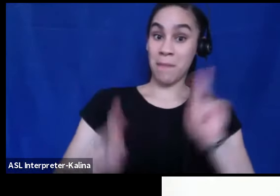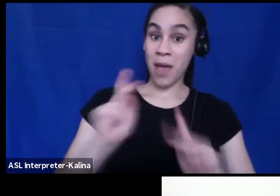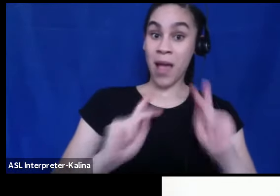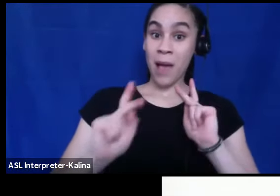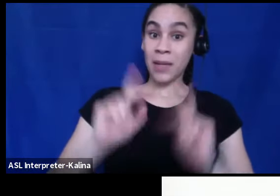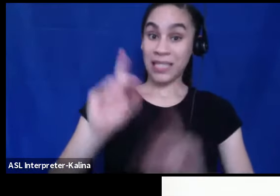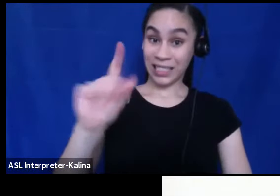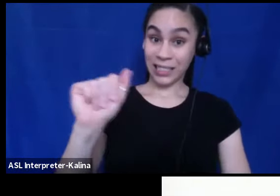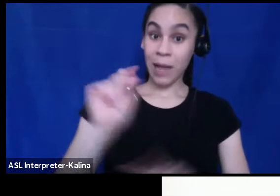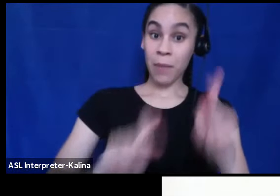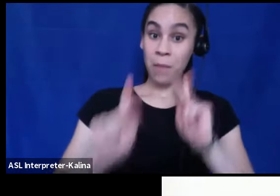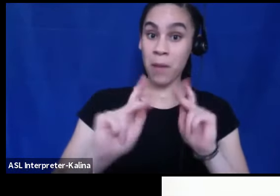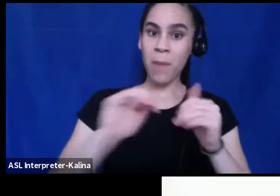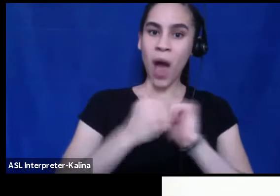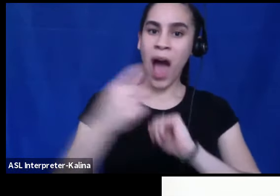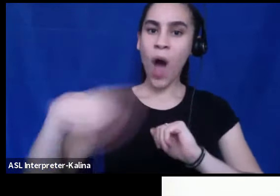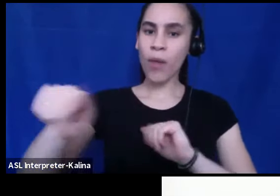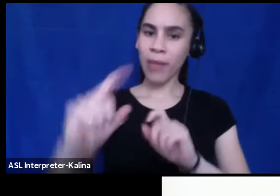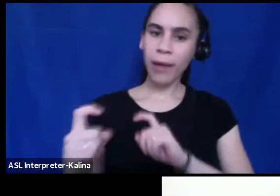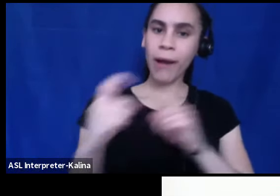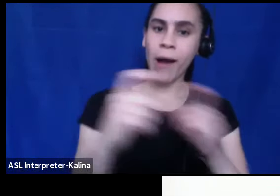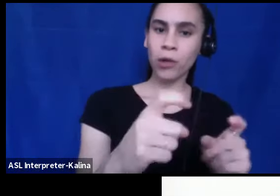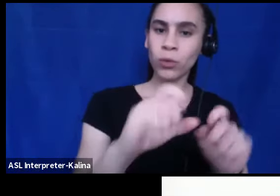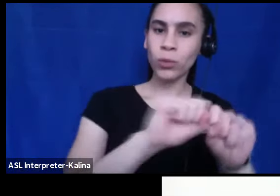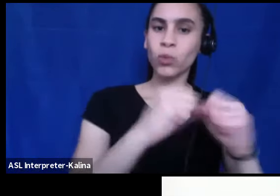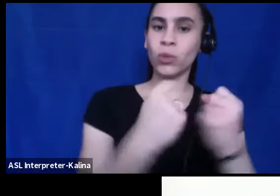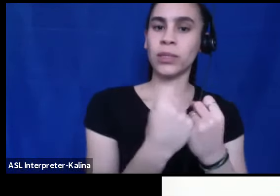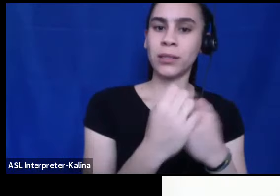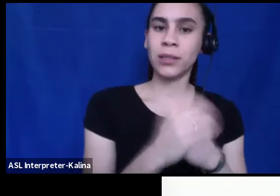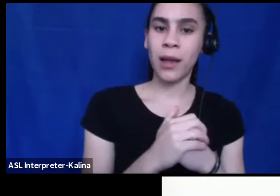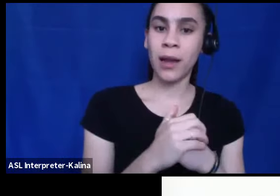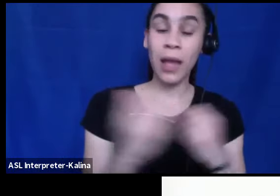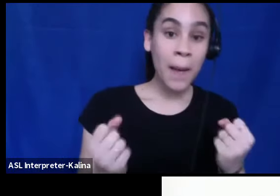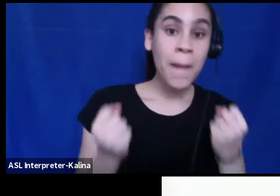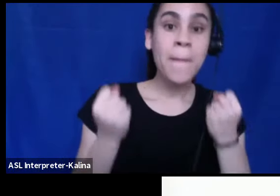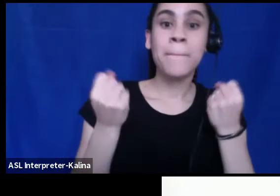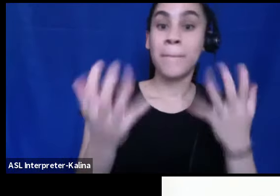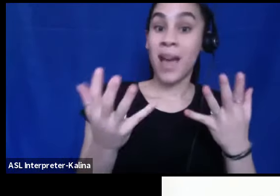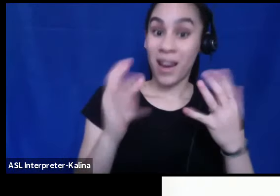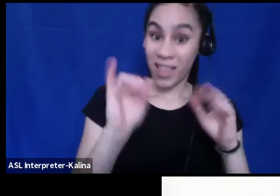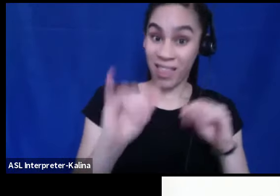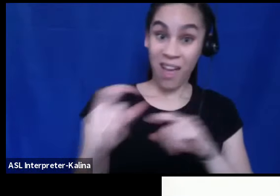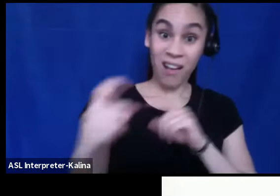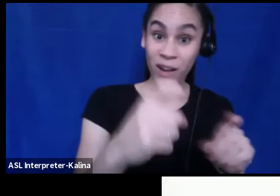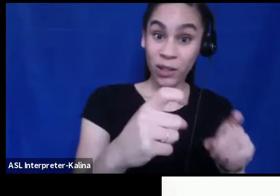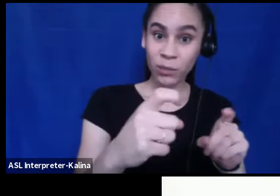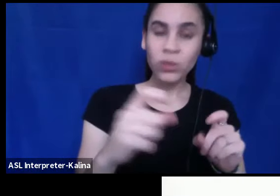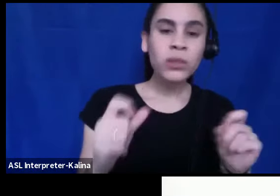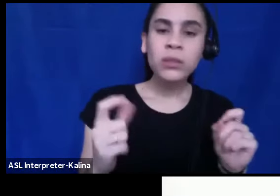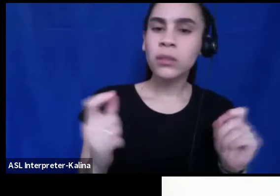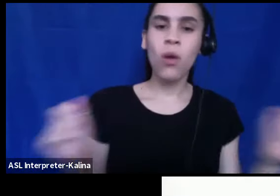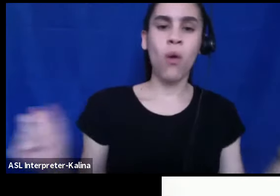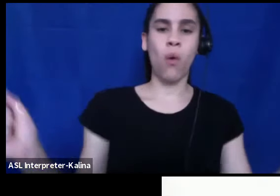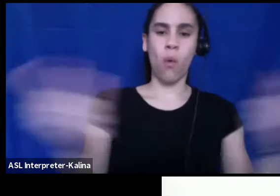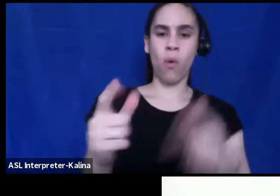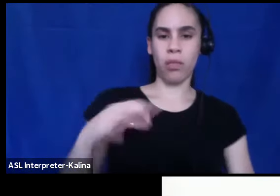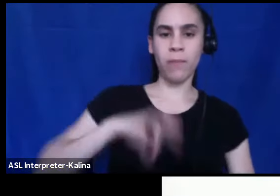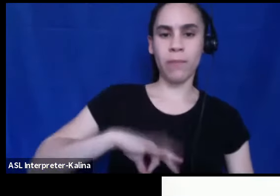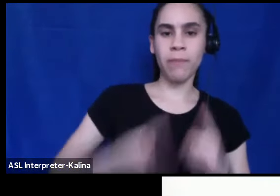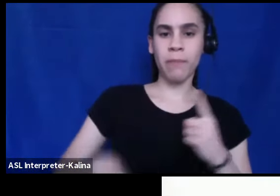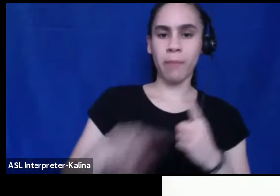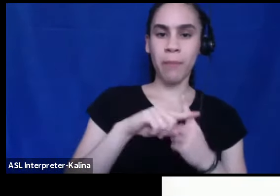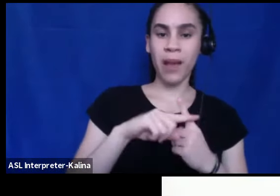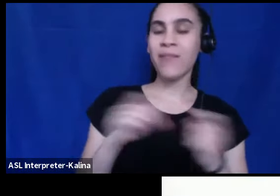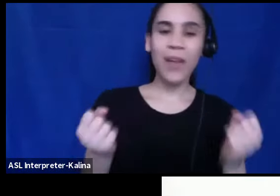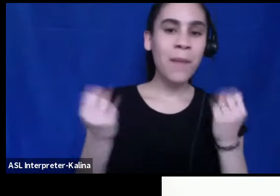society. And many of those contributions, all of us benefit from. And many of us use those